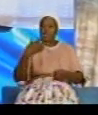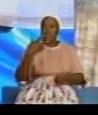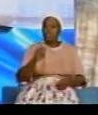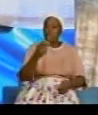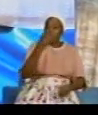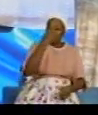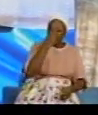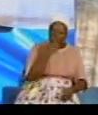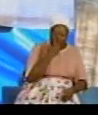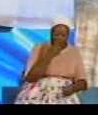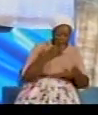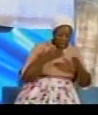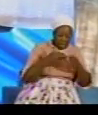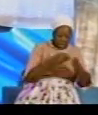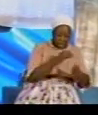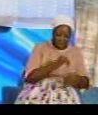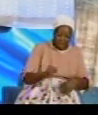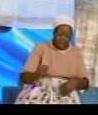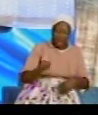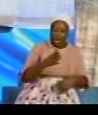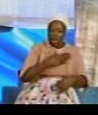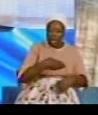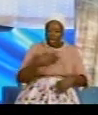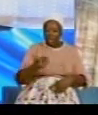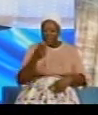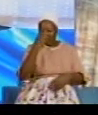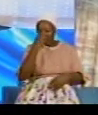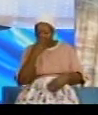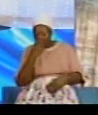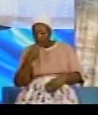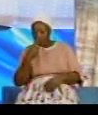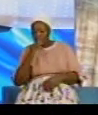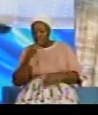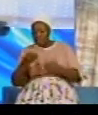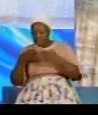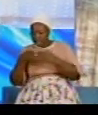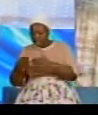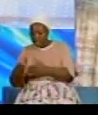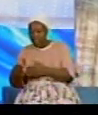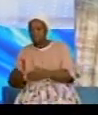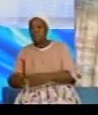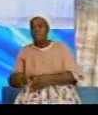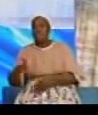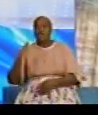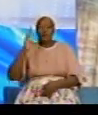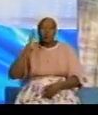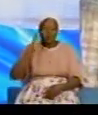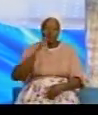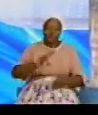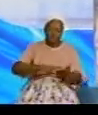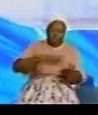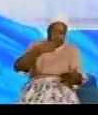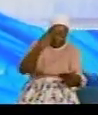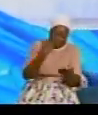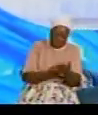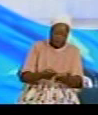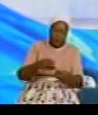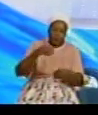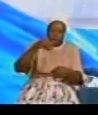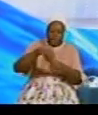blind leading and the blind who are led will fall into the